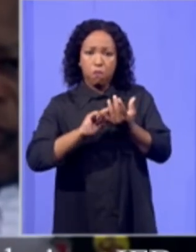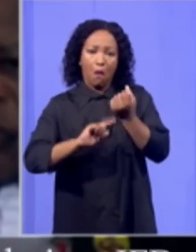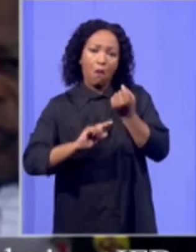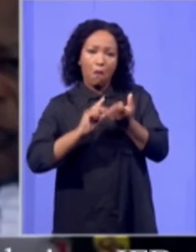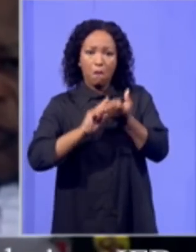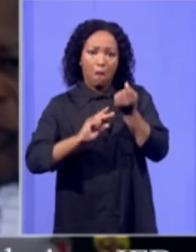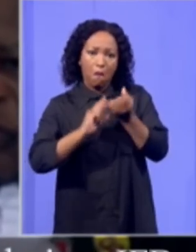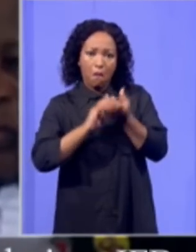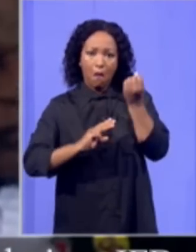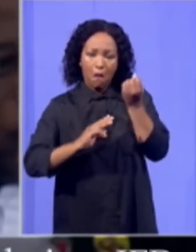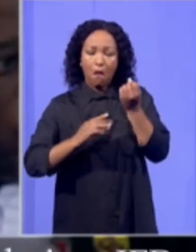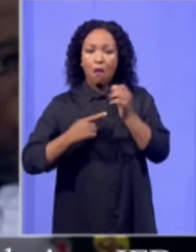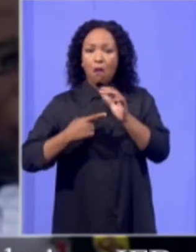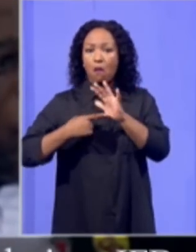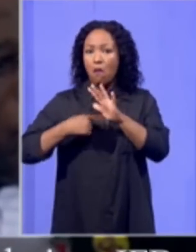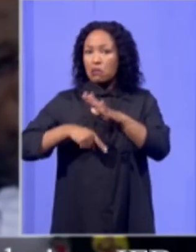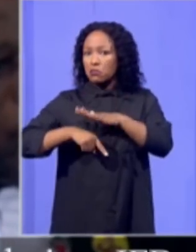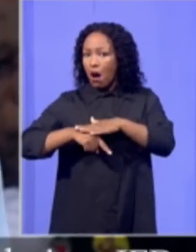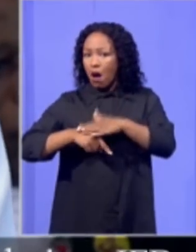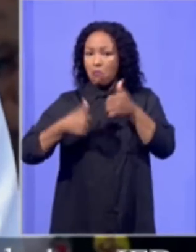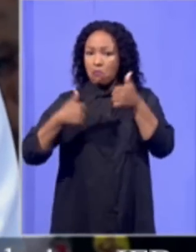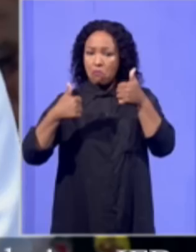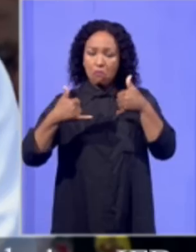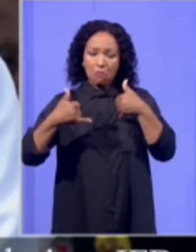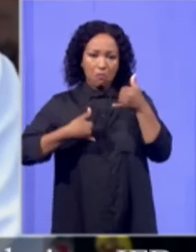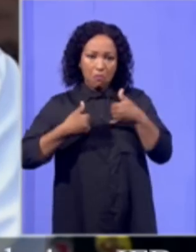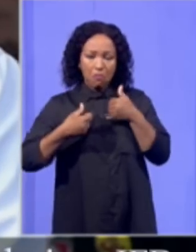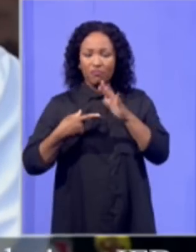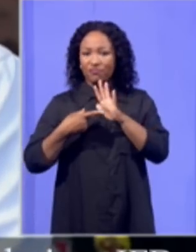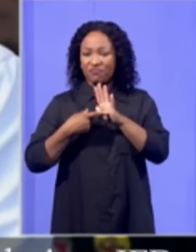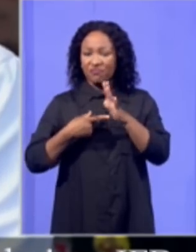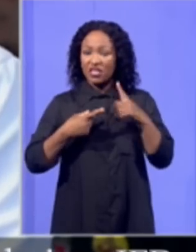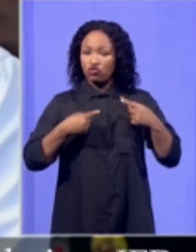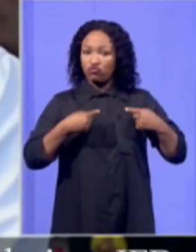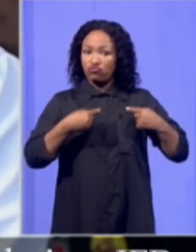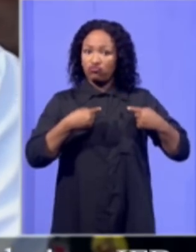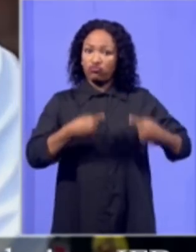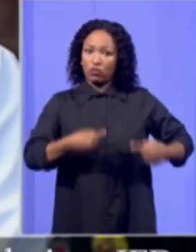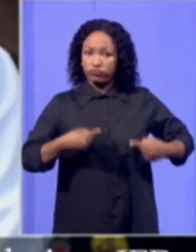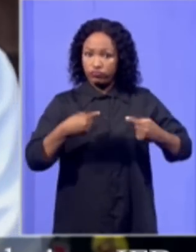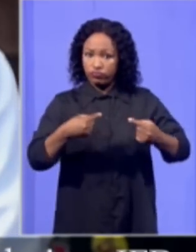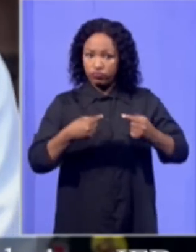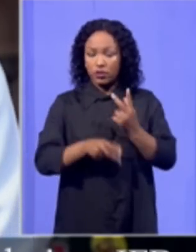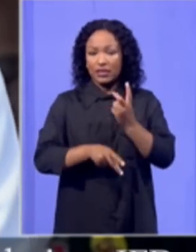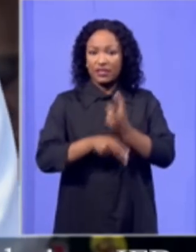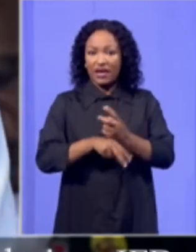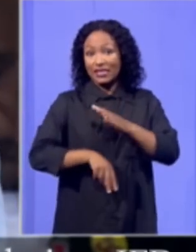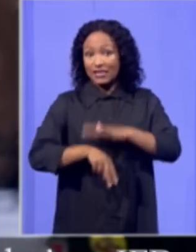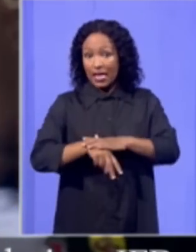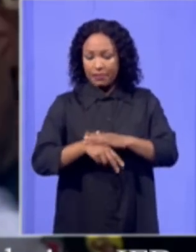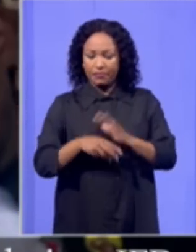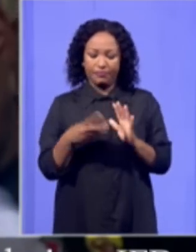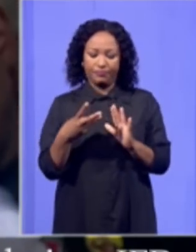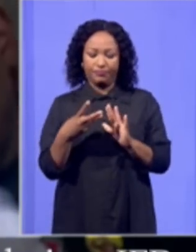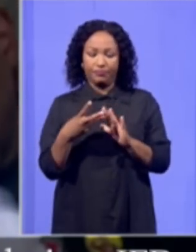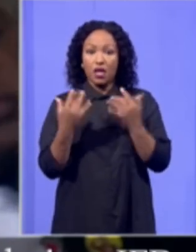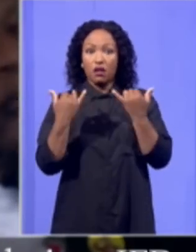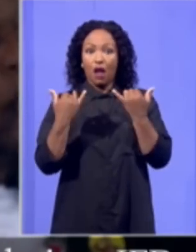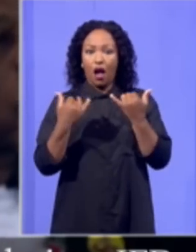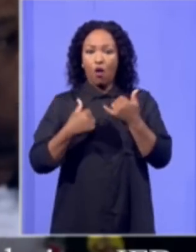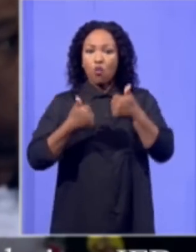of good times, a journey of difficult times, and a journey now again of